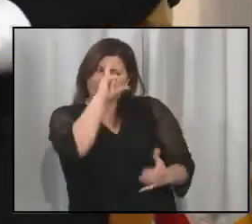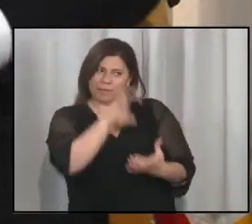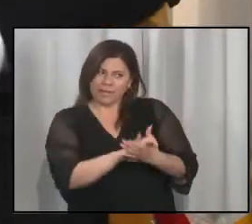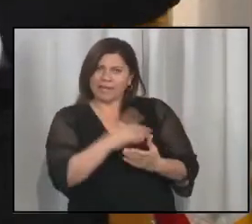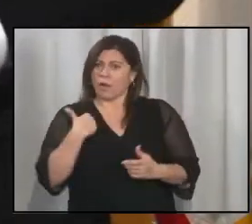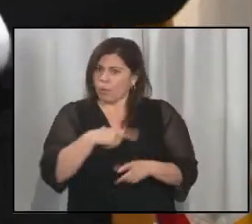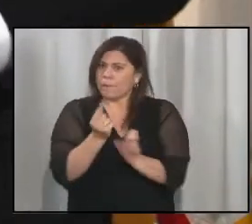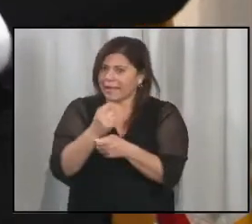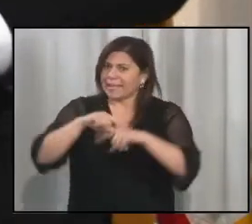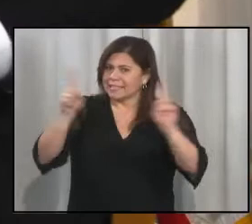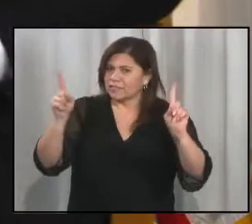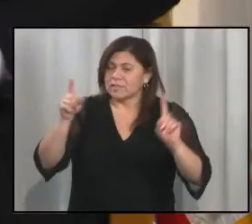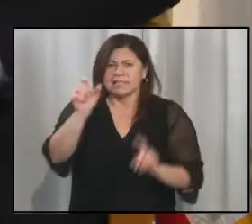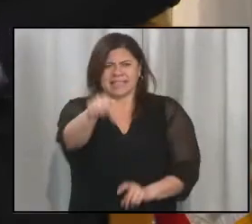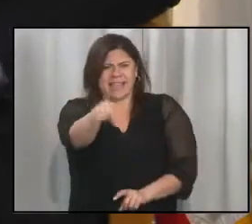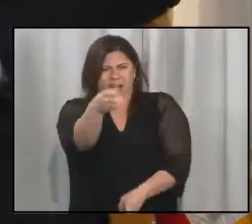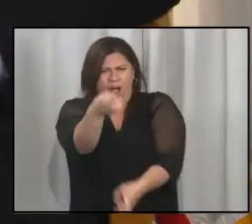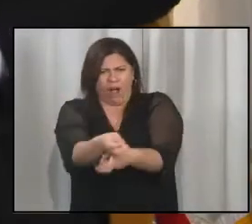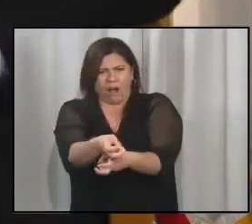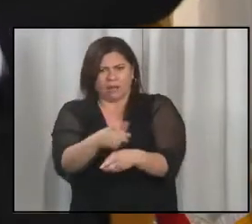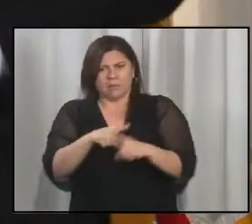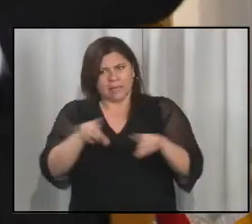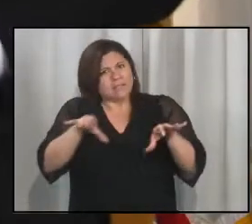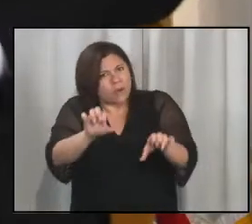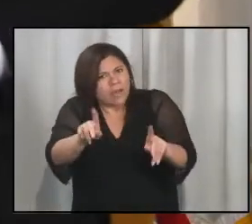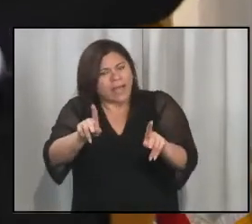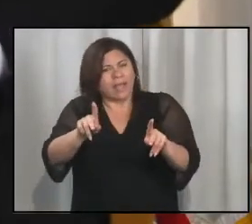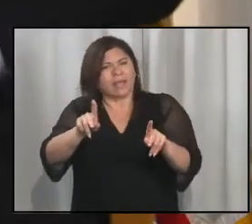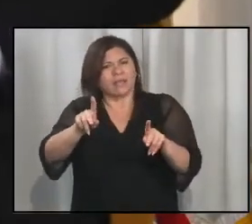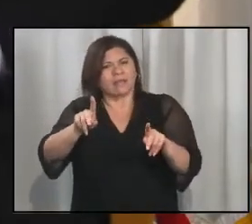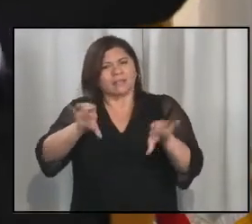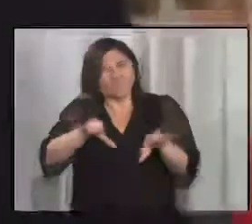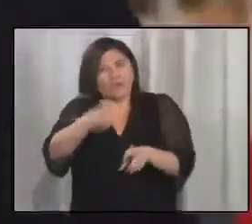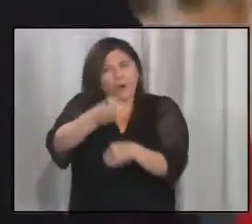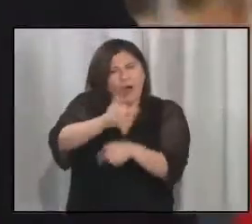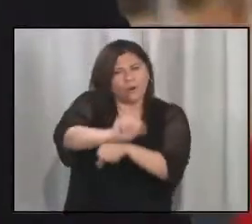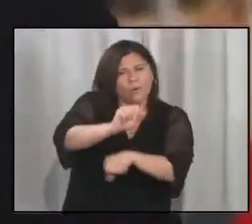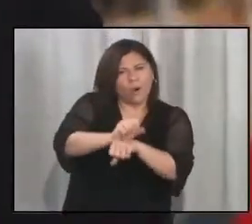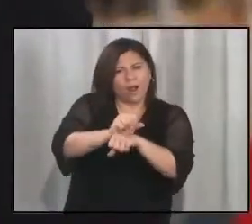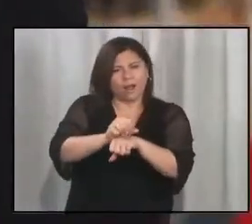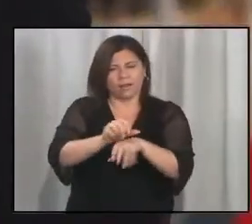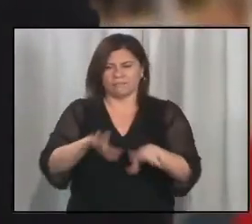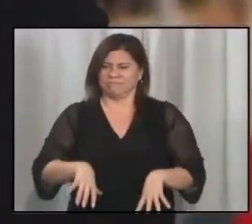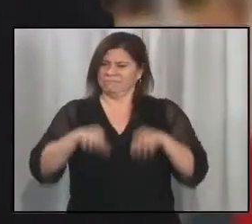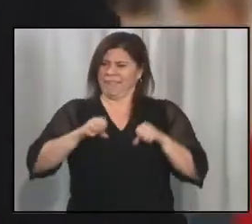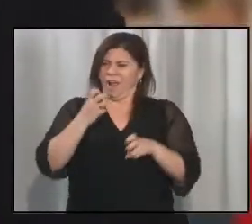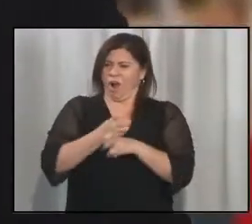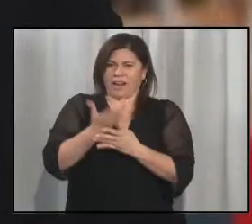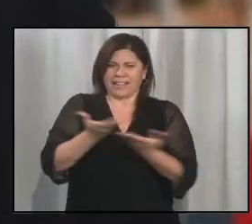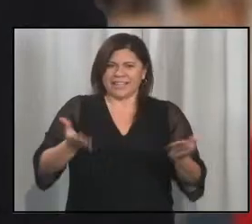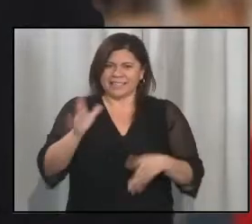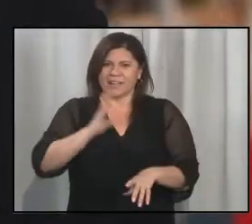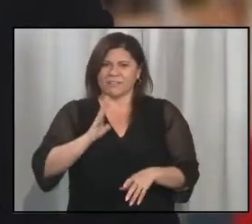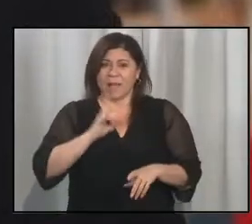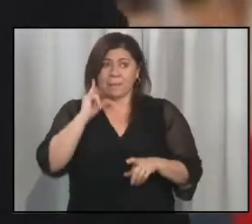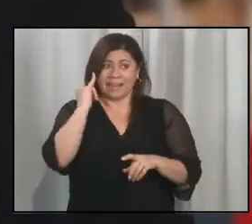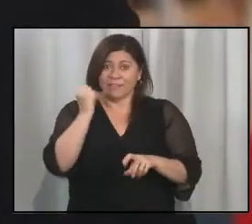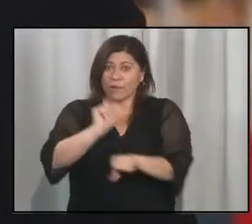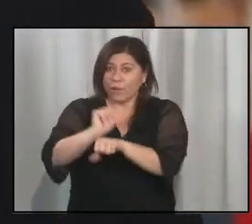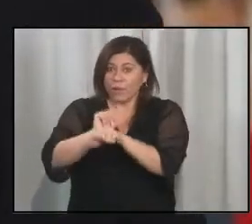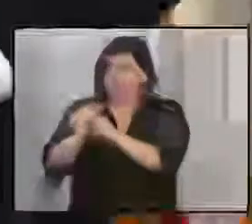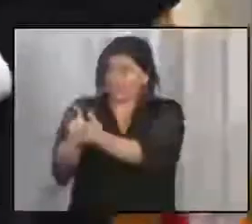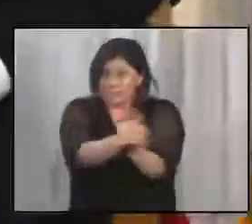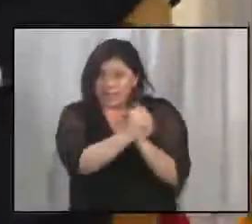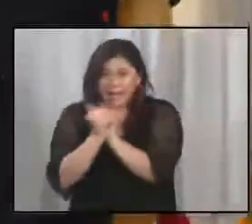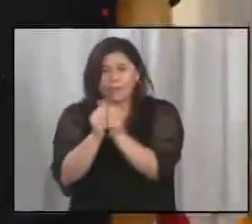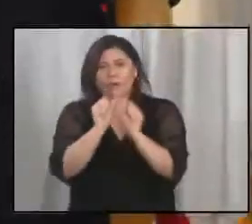It's hard, but it's okay to do hard work and take on hard things. And if we continue to work together, we can overcome big challenges.